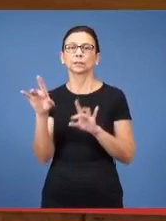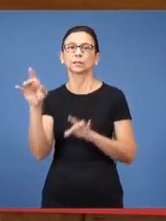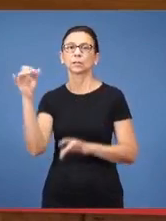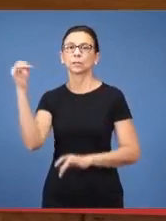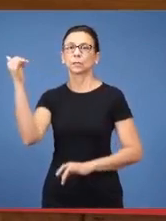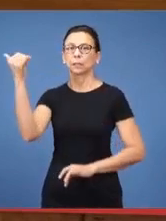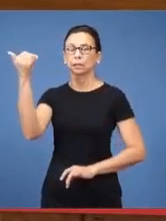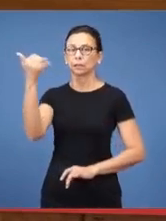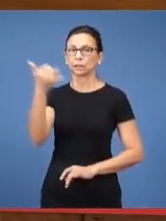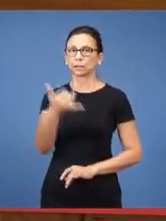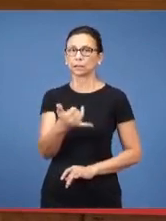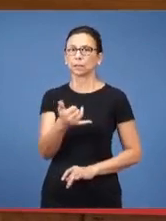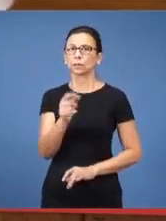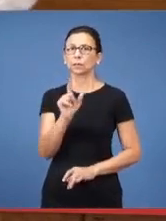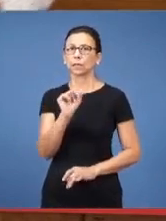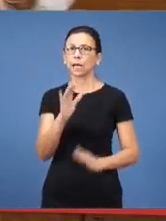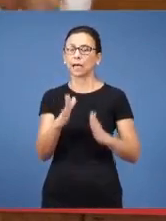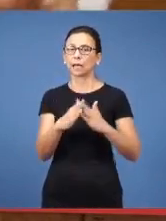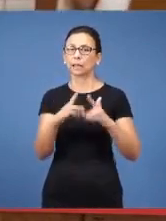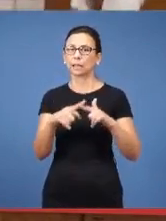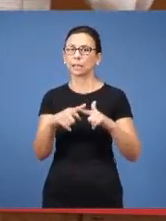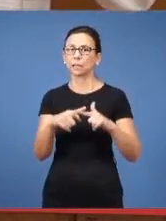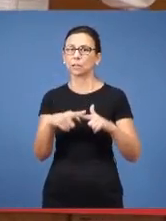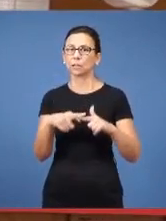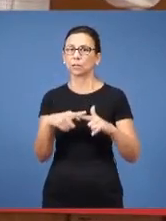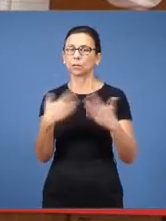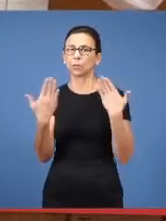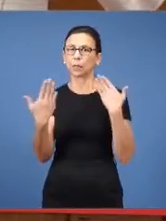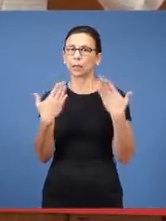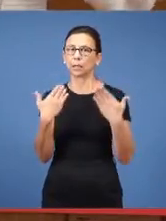It's a message to tell the church that the church needs to be ready.